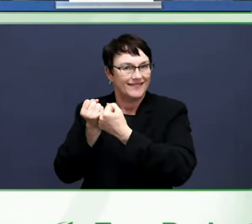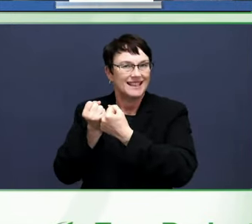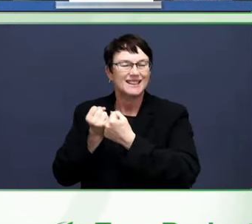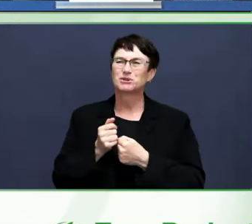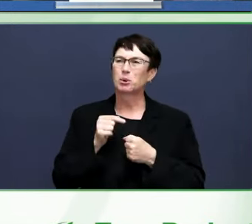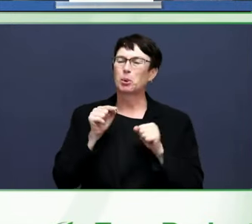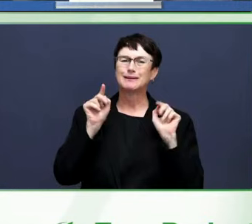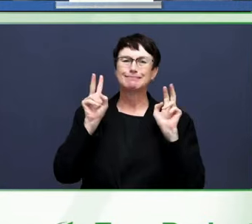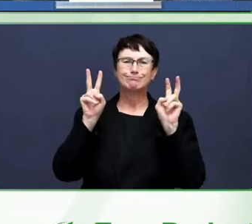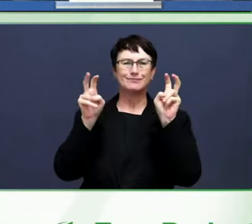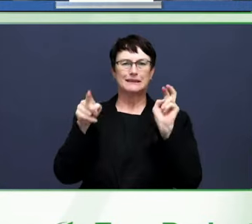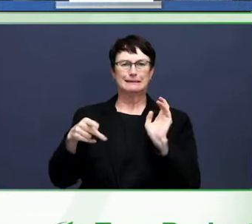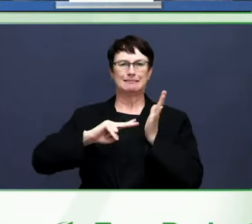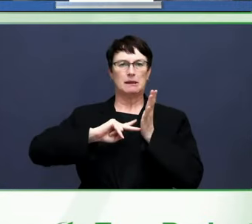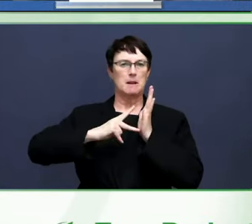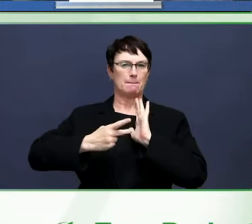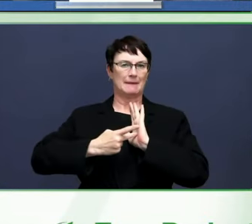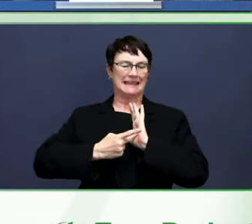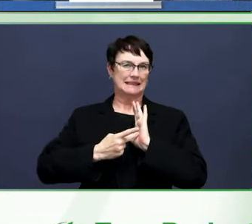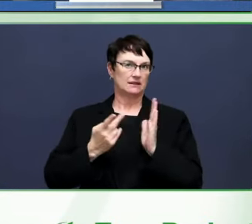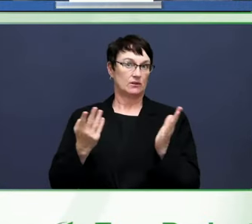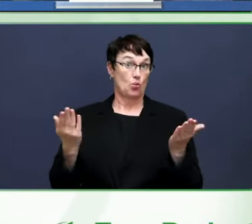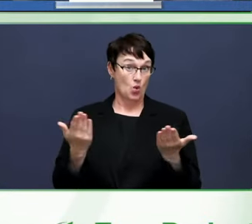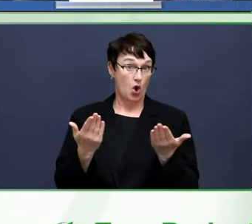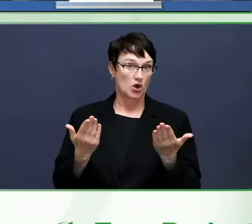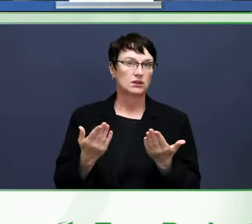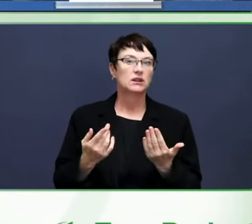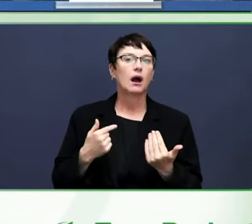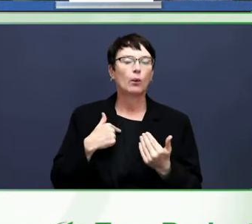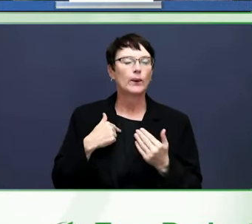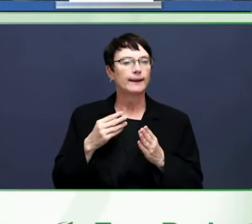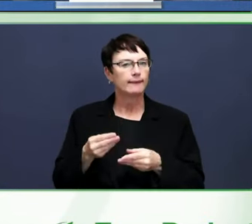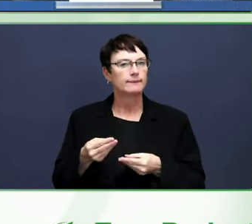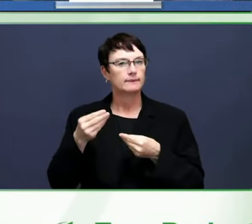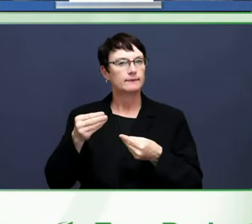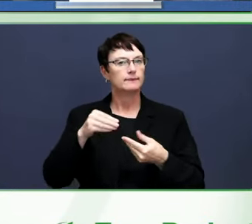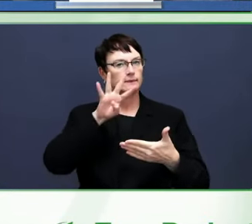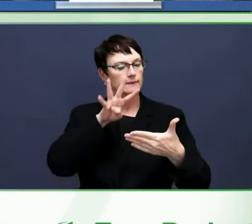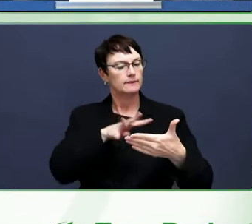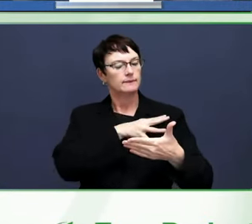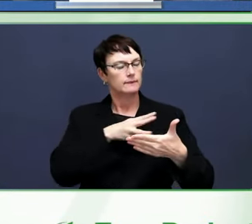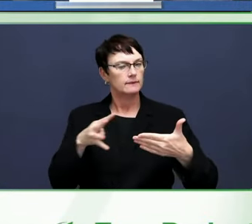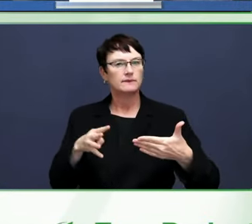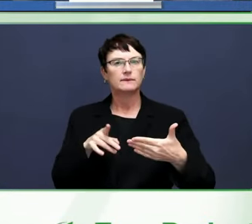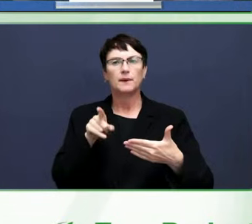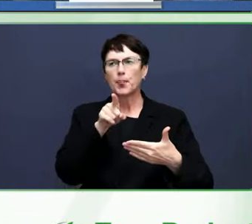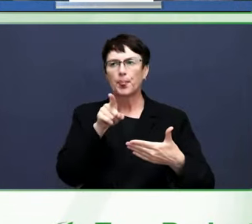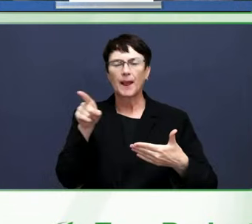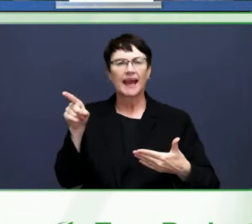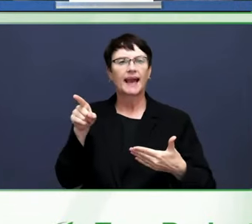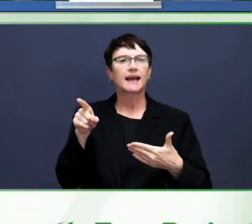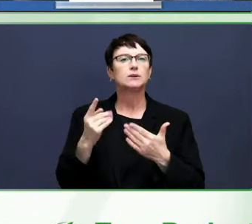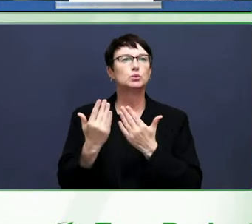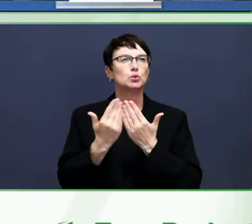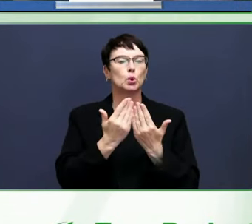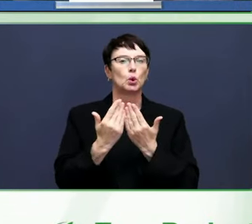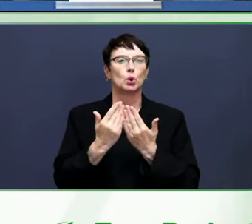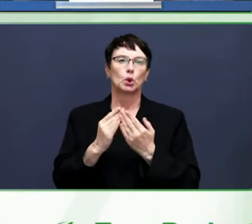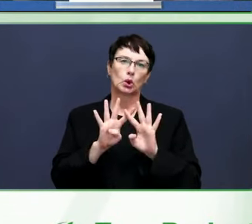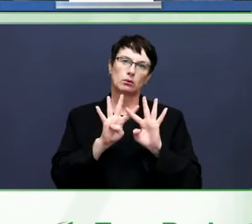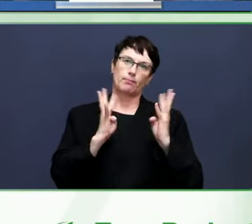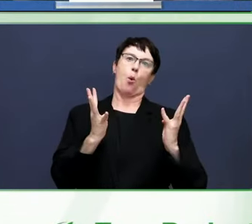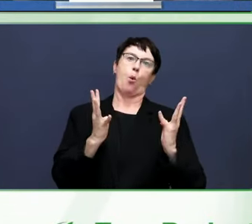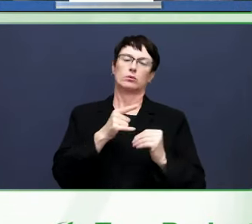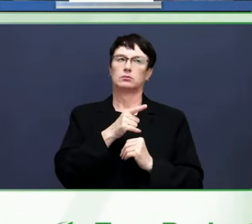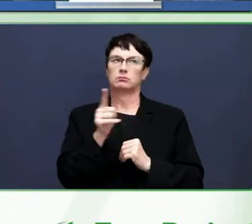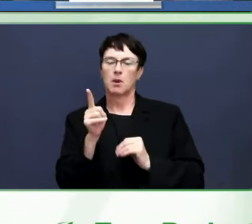the board of the school? How do they have to think about compensatory measures? And what do they have to provide the schools for? And